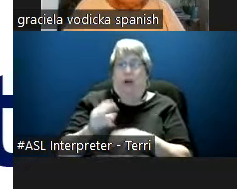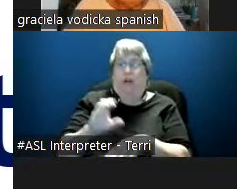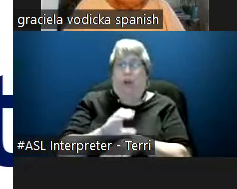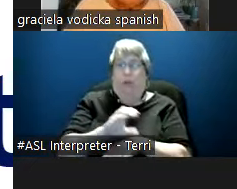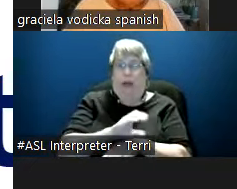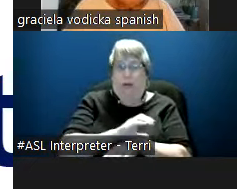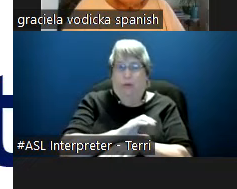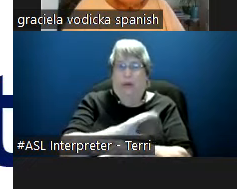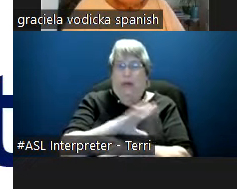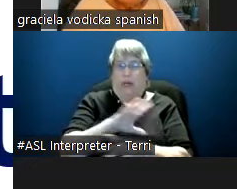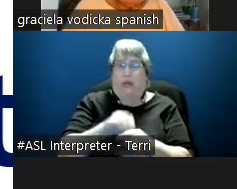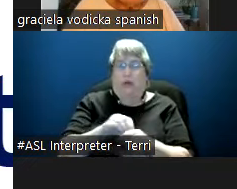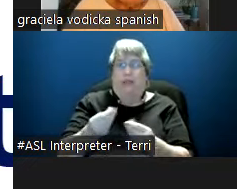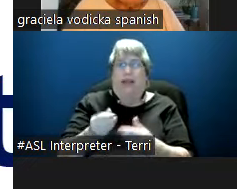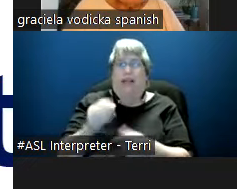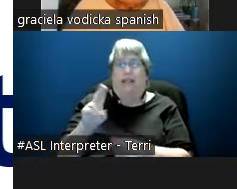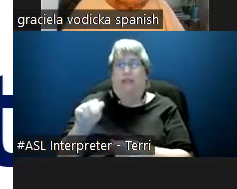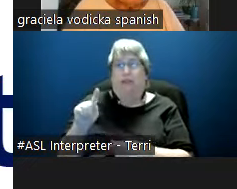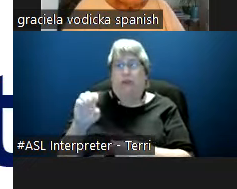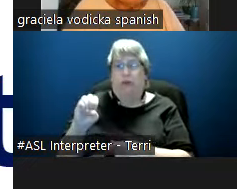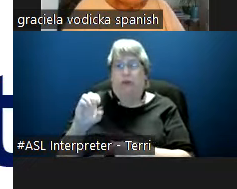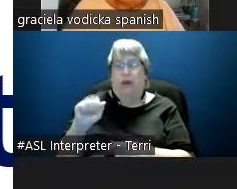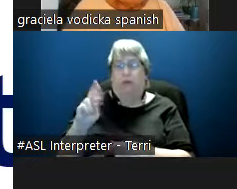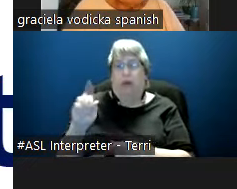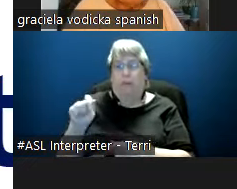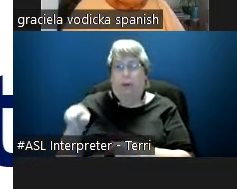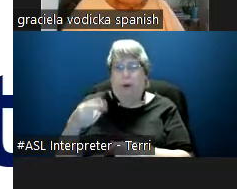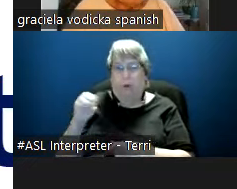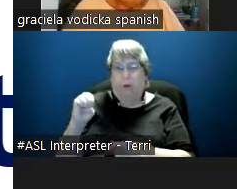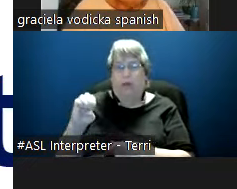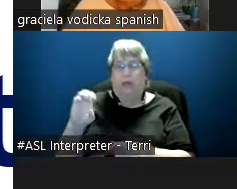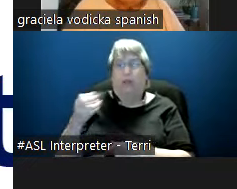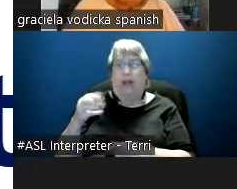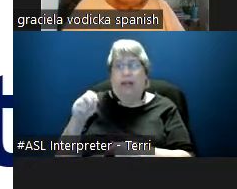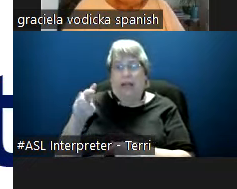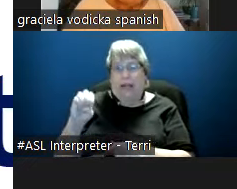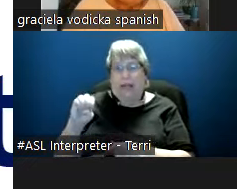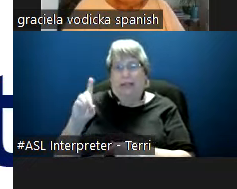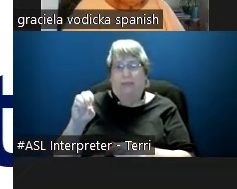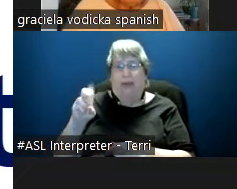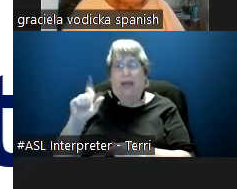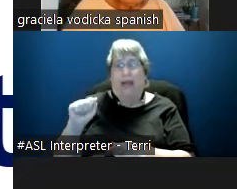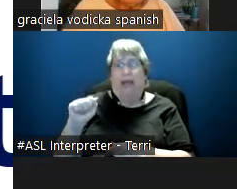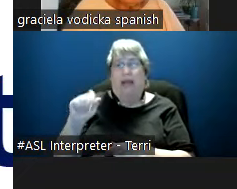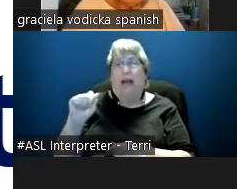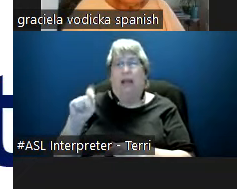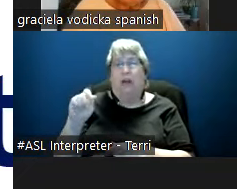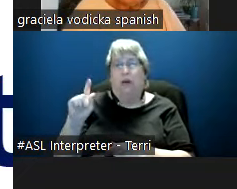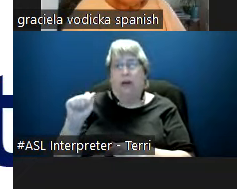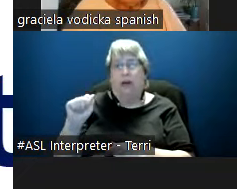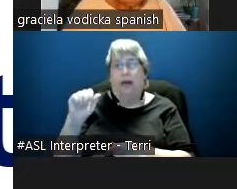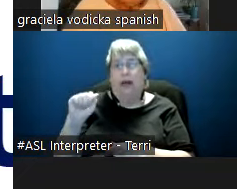includes the lands of the Ute, Arapaho, Cheyenne, Dene, Lakota,